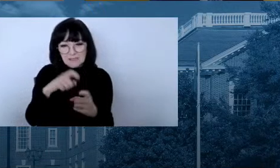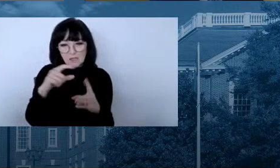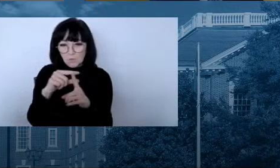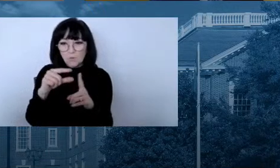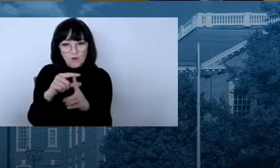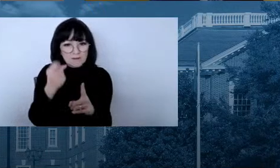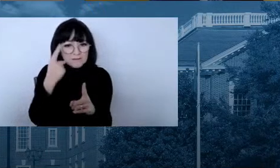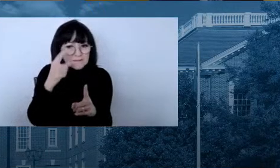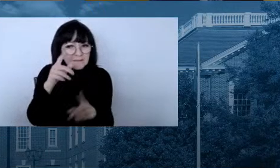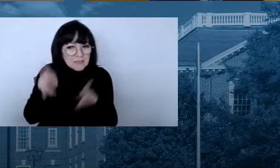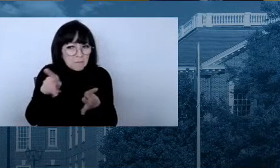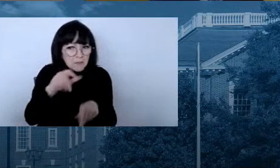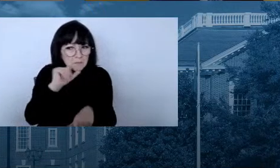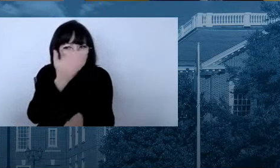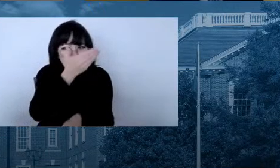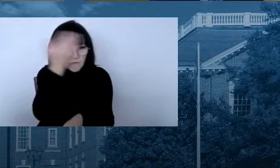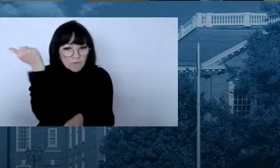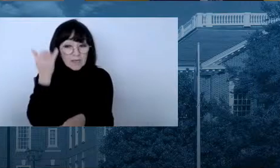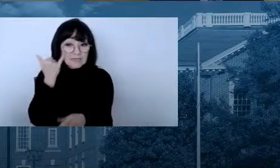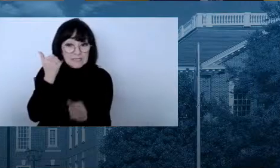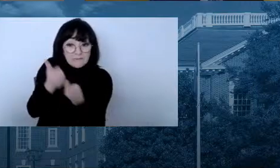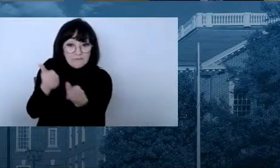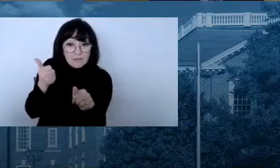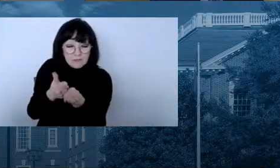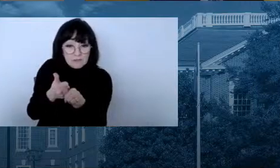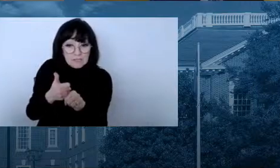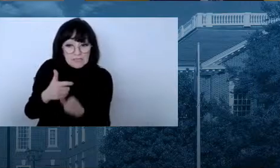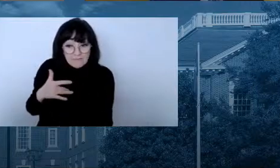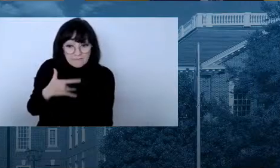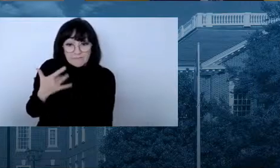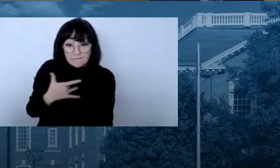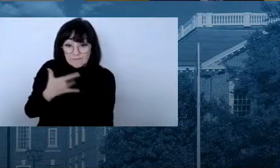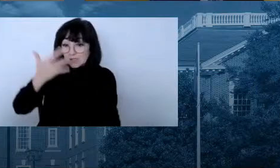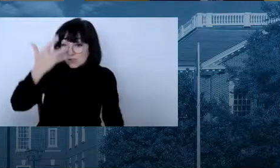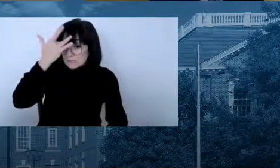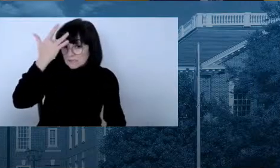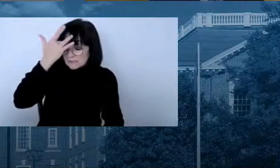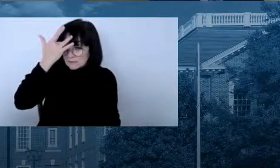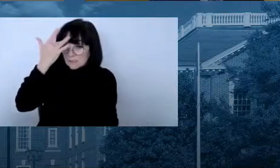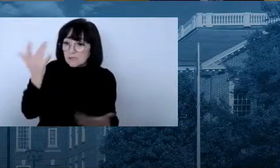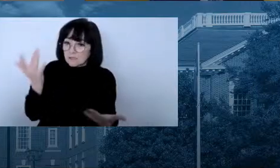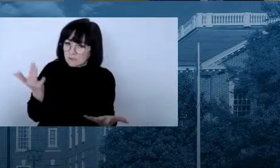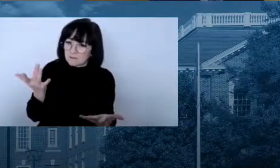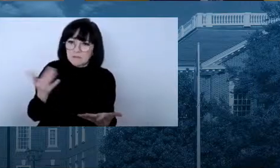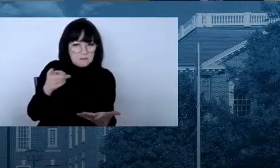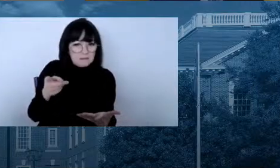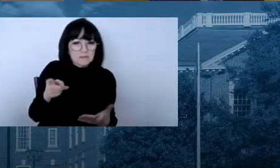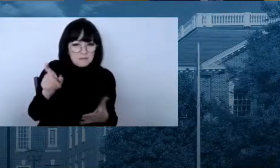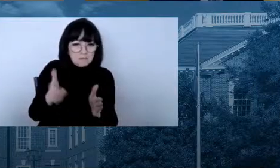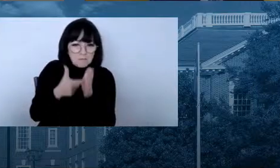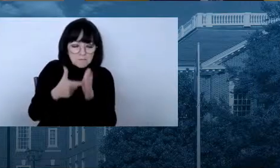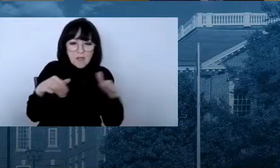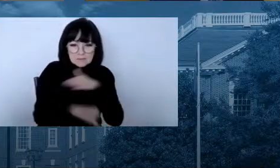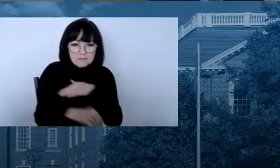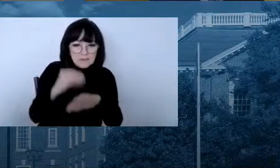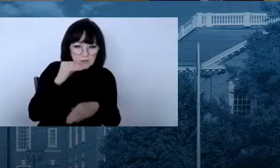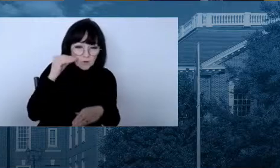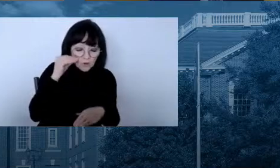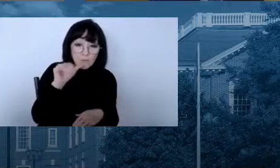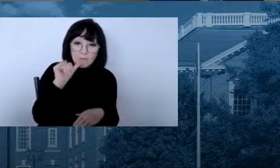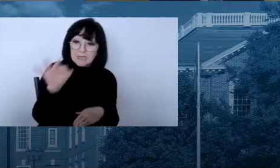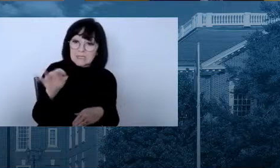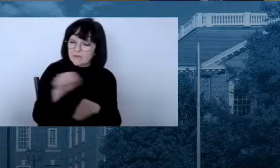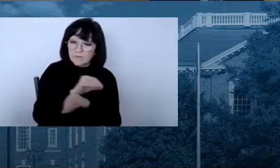that you're asymptomatic and you're still doing all of those layers of protection that we discussed, which include masks, social distancing,